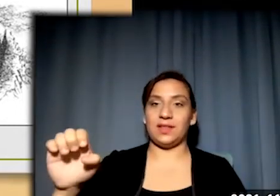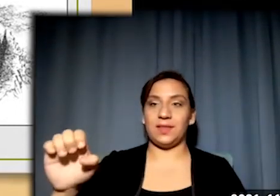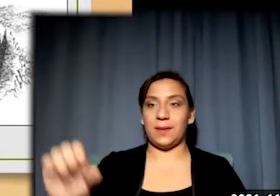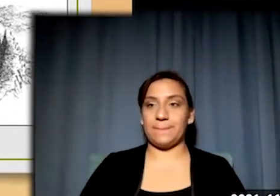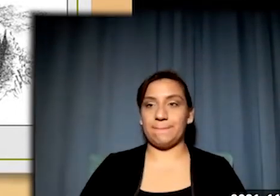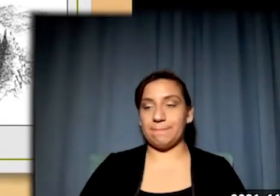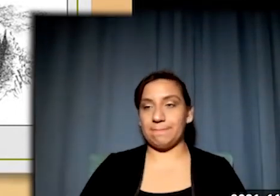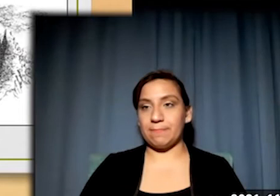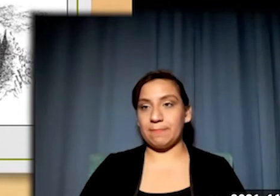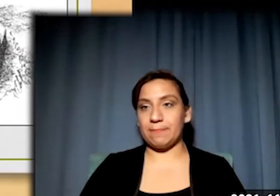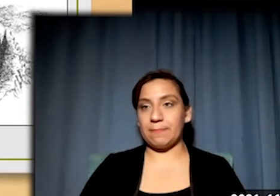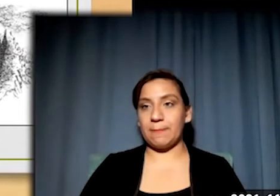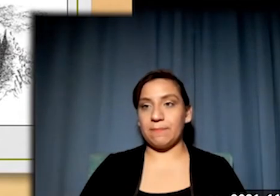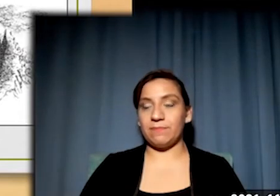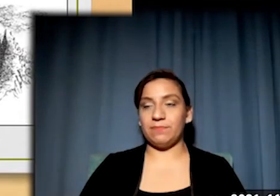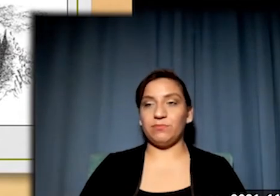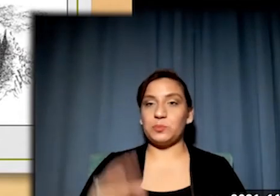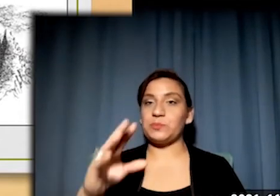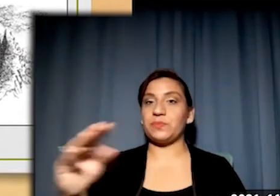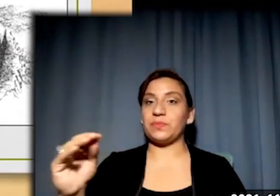eastern sectors were improved.